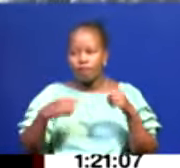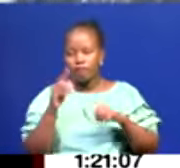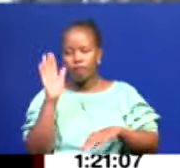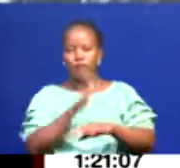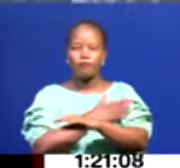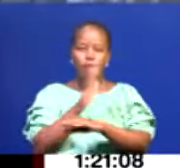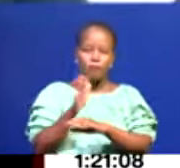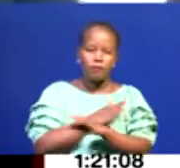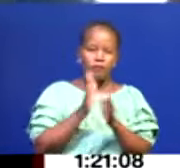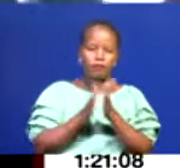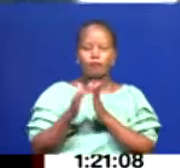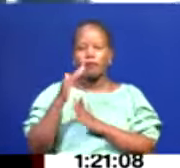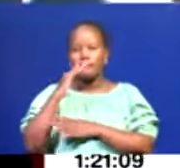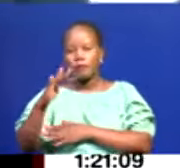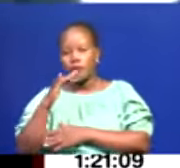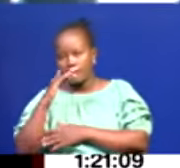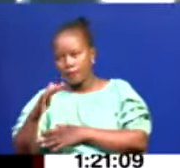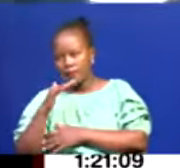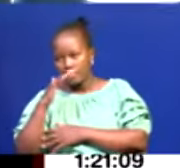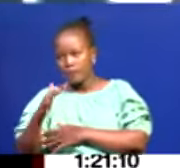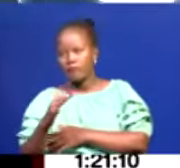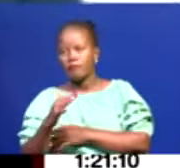and public speeches, among others.